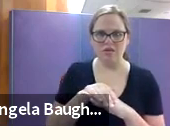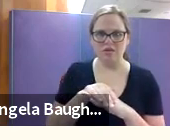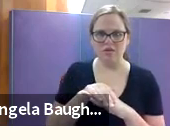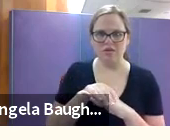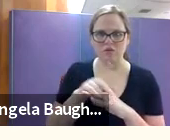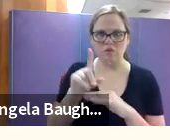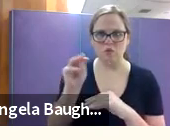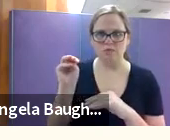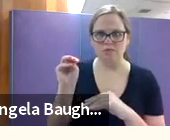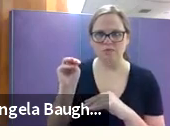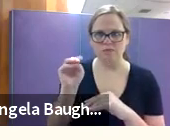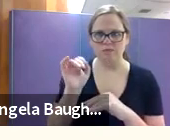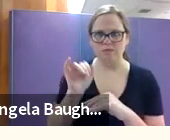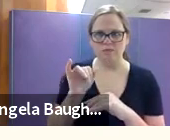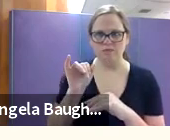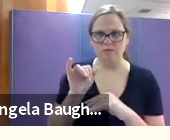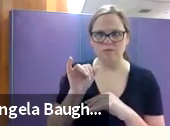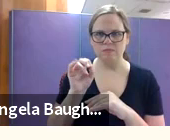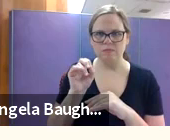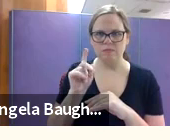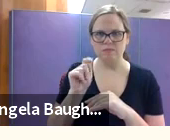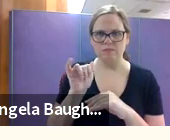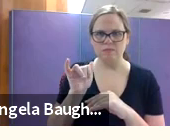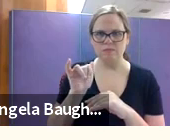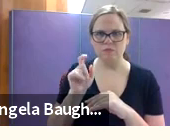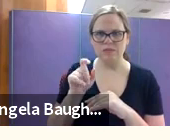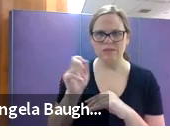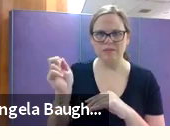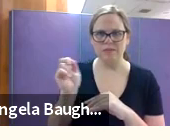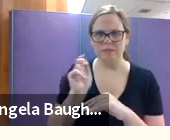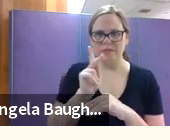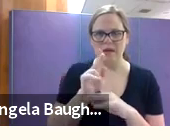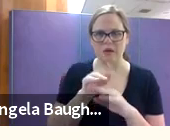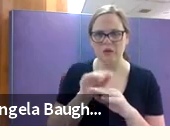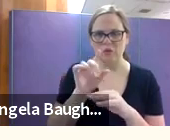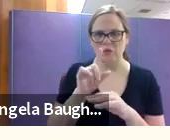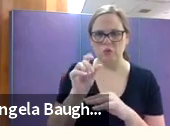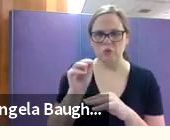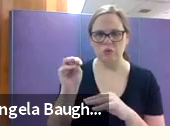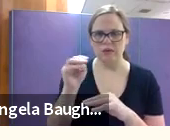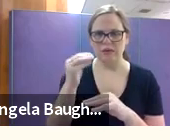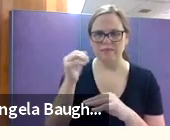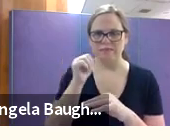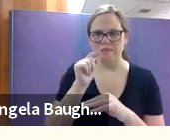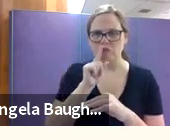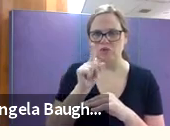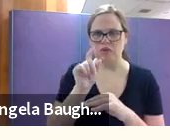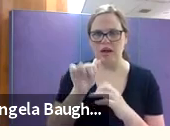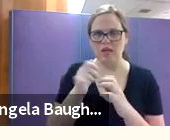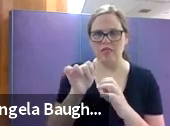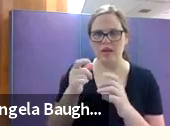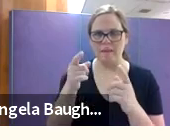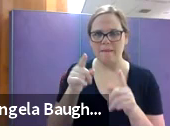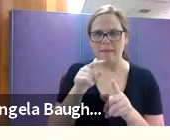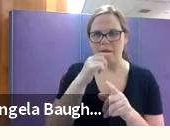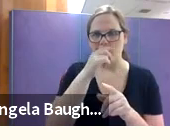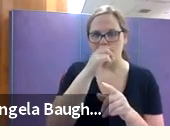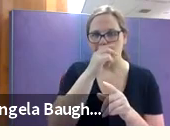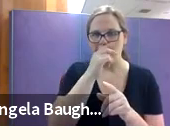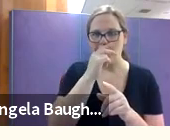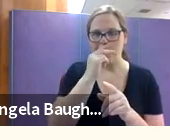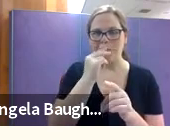Okay. So we need to get that back onto Zoom. I'm not sure how that's happened. Oh, wait, now I see it again